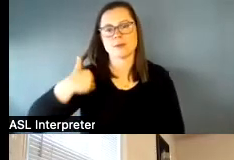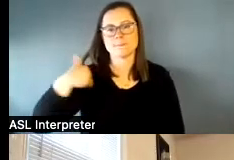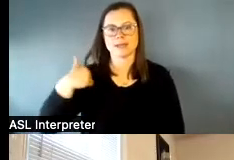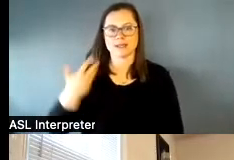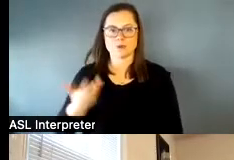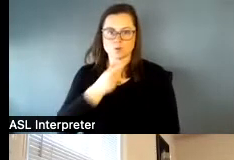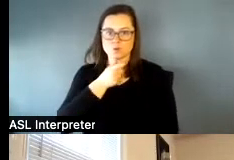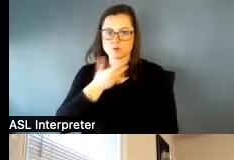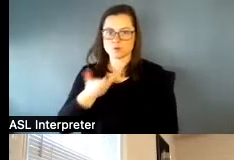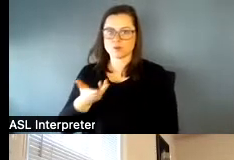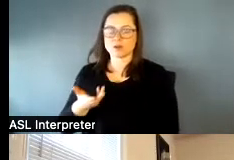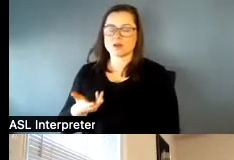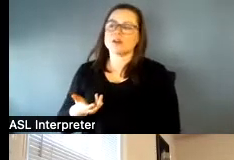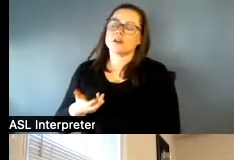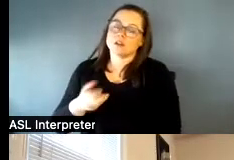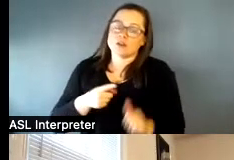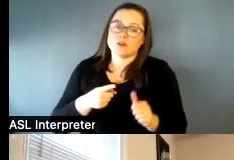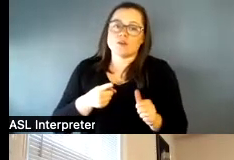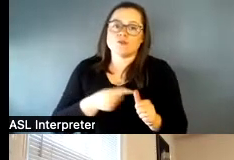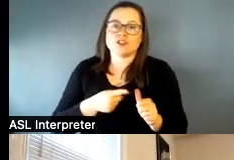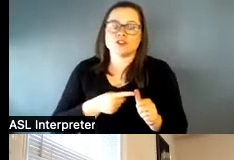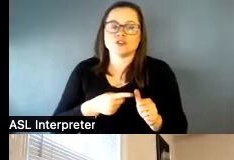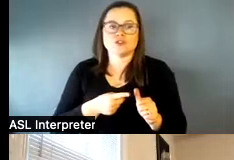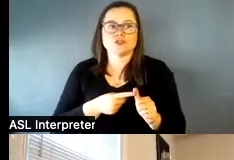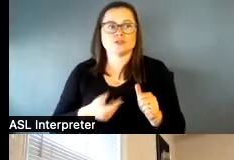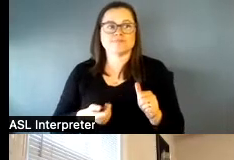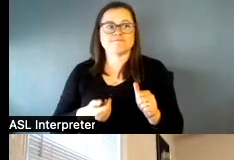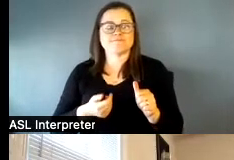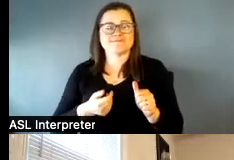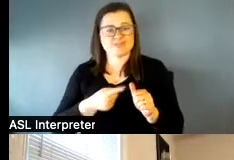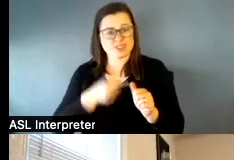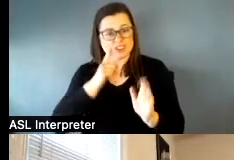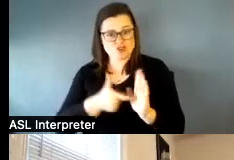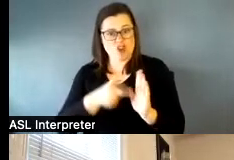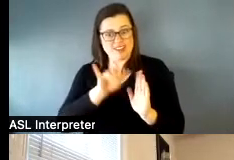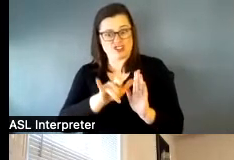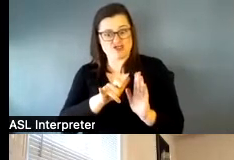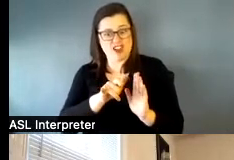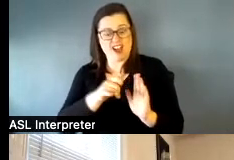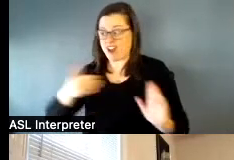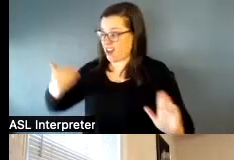I think, first we have to kind of acknowledge that. And